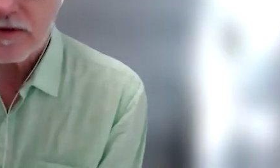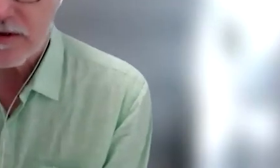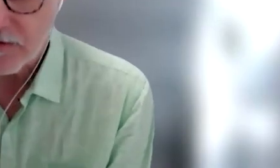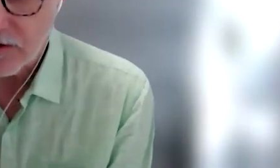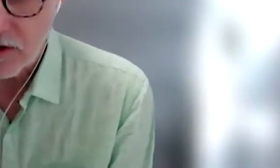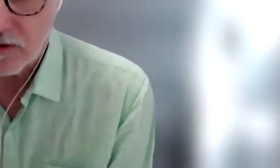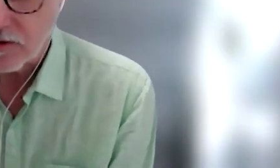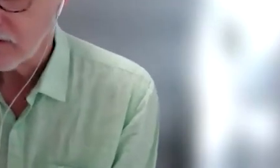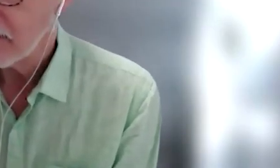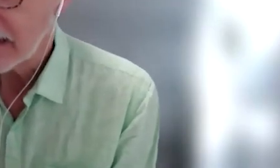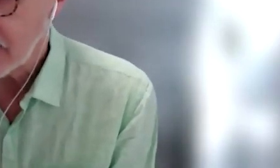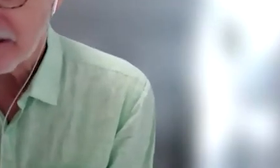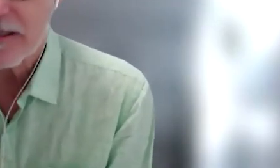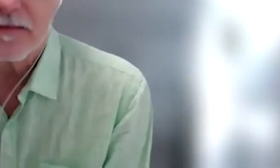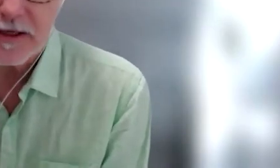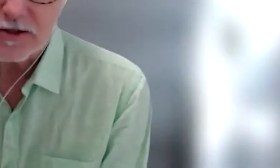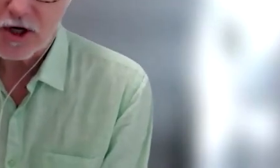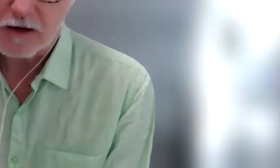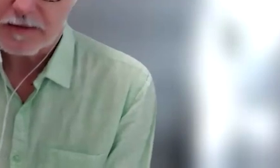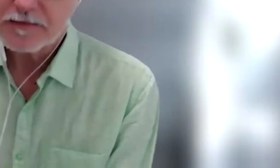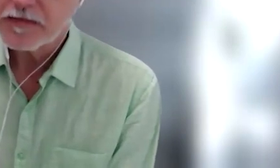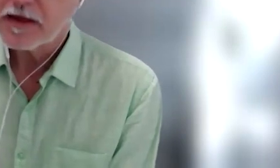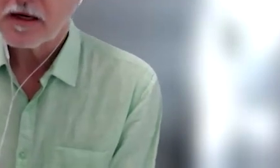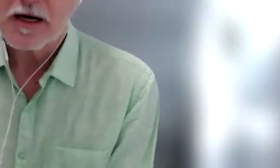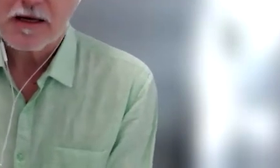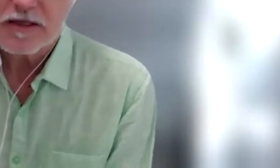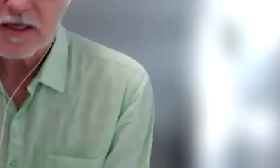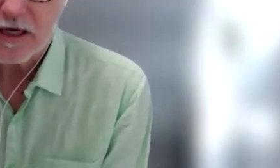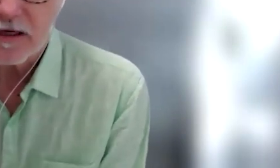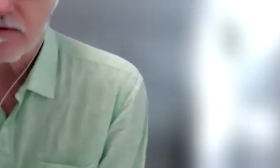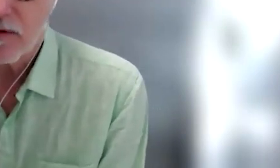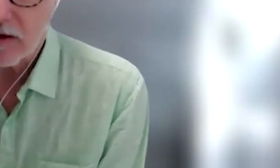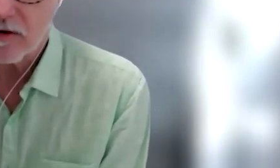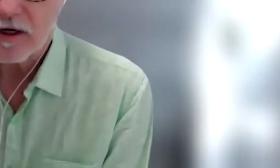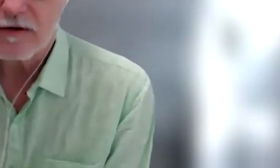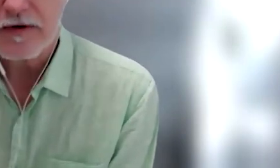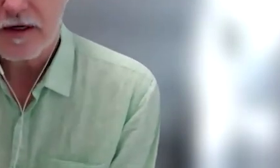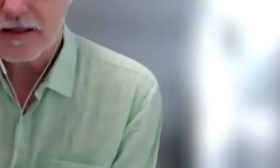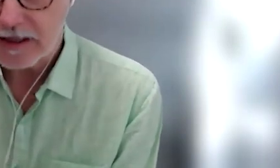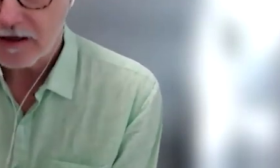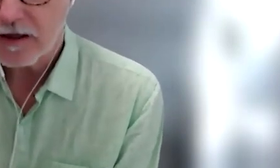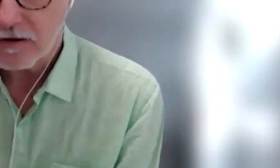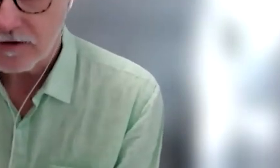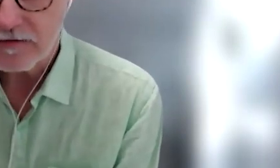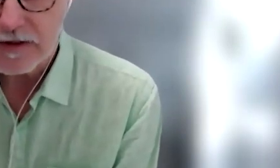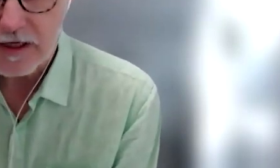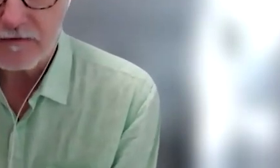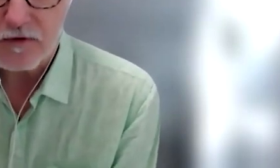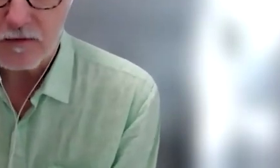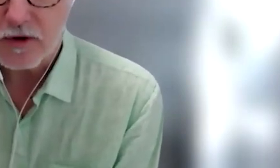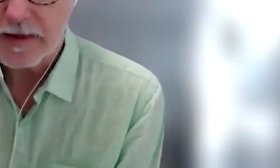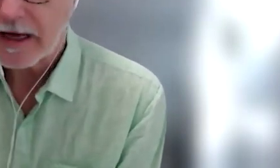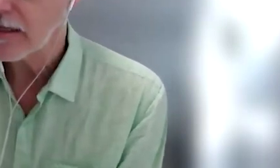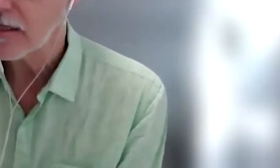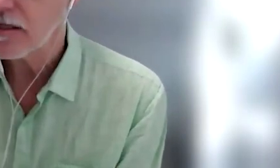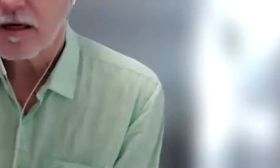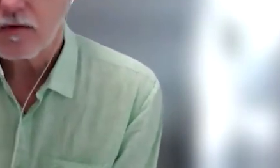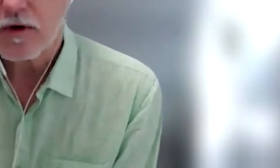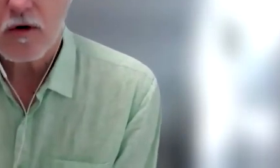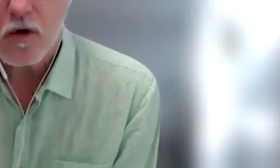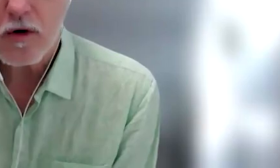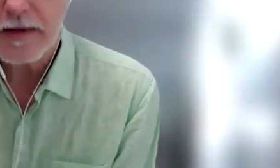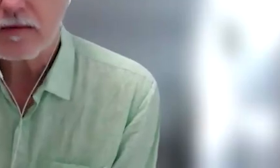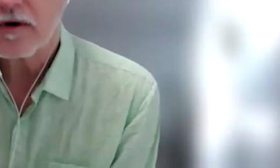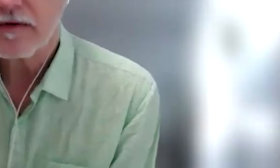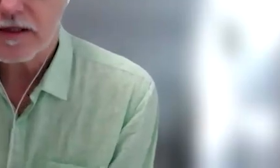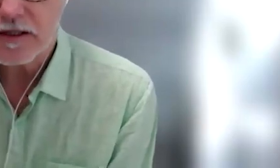So welcome to this virtual room. My name is Emil Tompa. I am the Executive Director of IDEA, Inclusive Design for Employment Access.